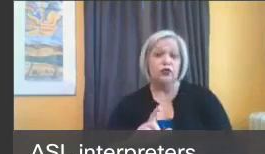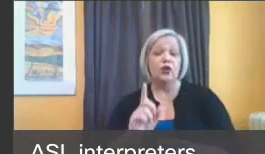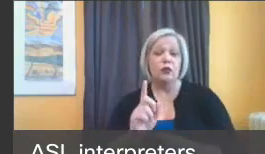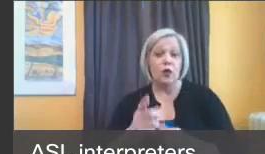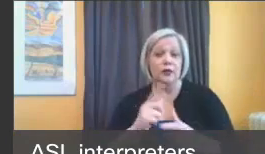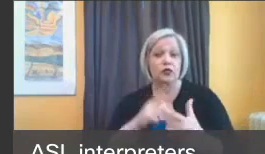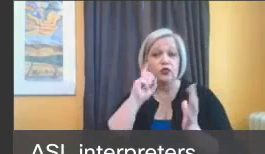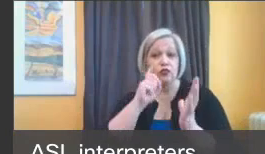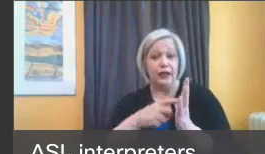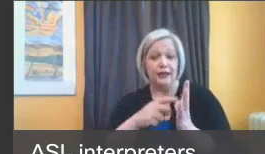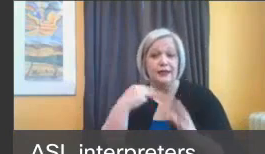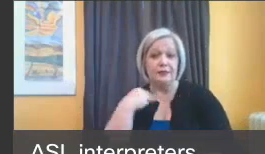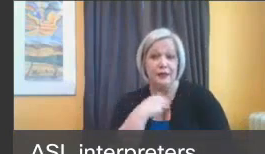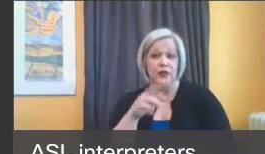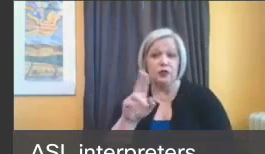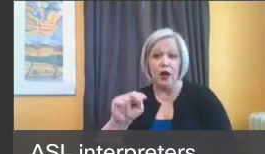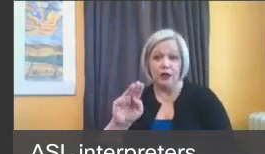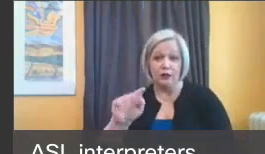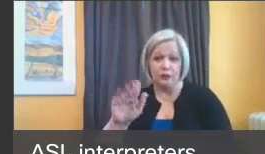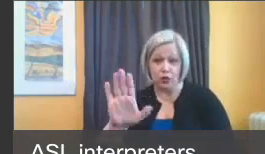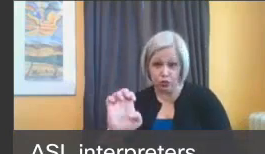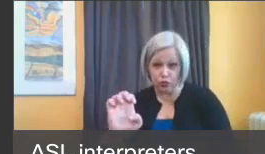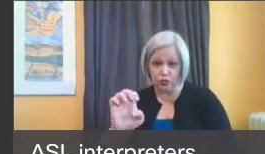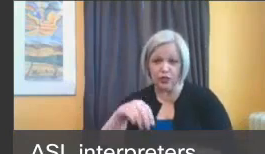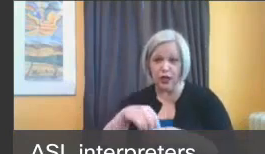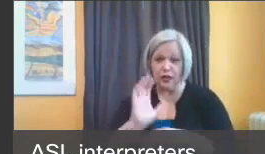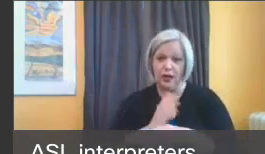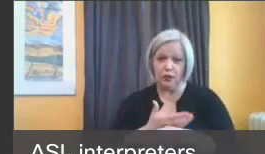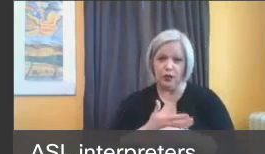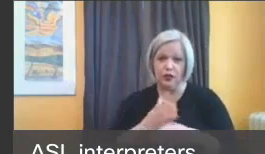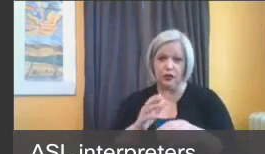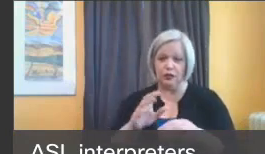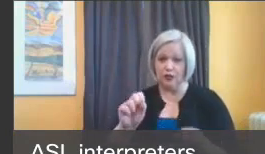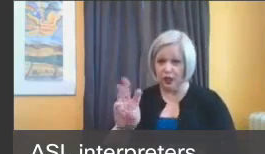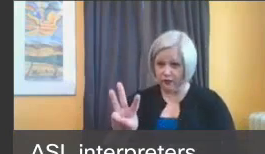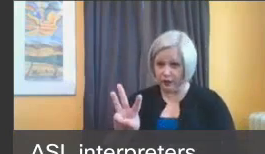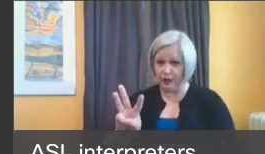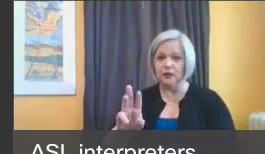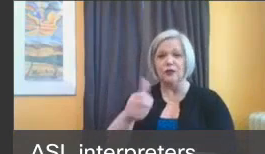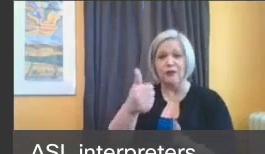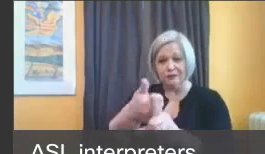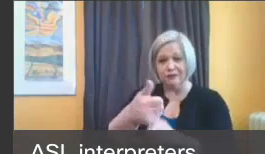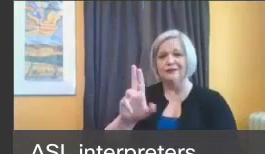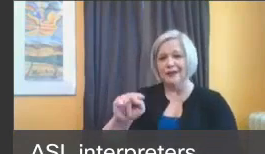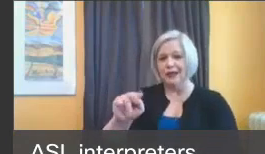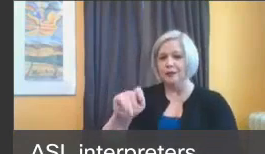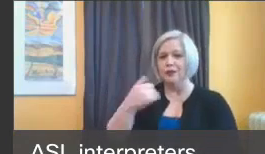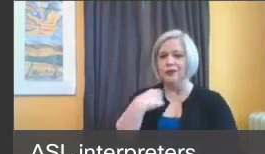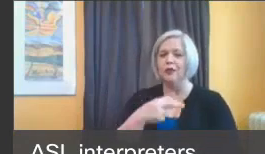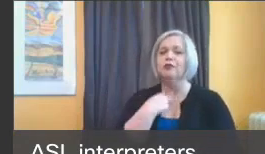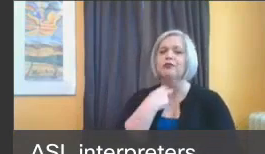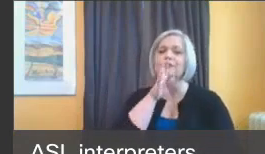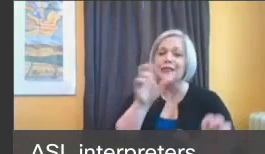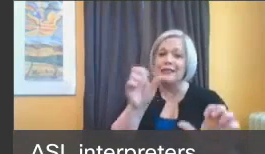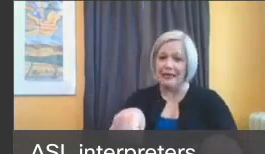the recognized member to be unmuted within the WebEx platform, and they will then need to unmute themselves in order to speak. This